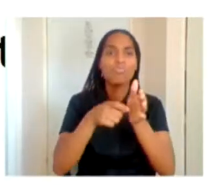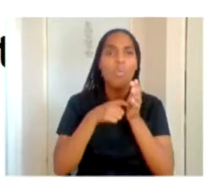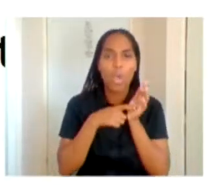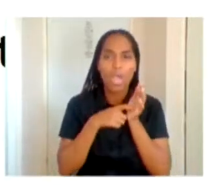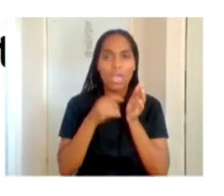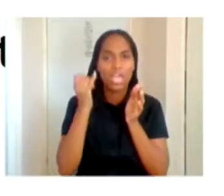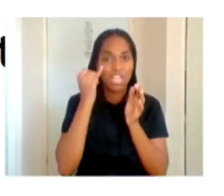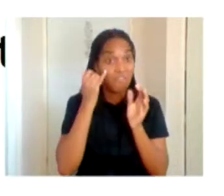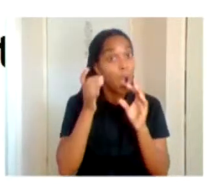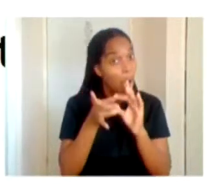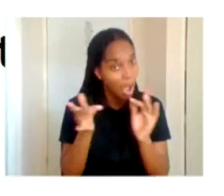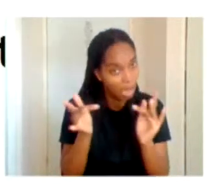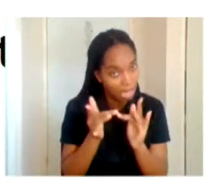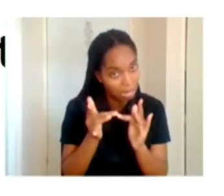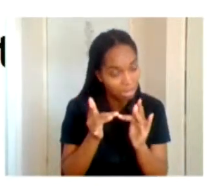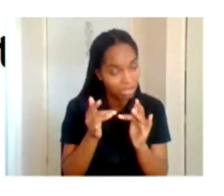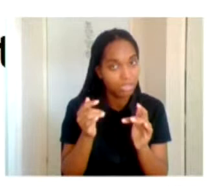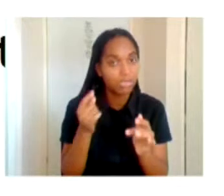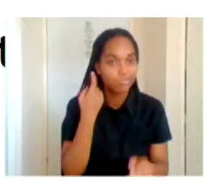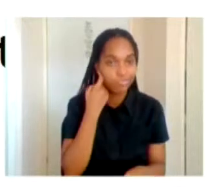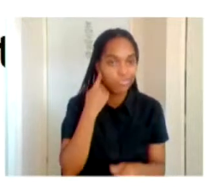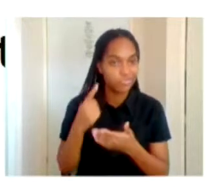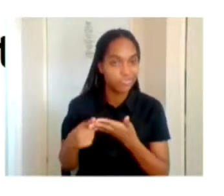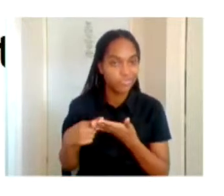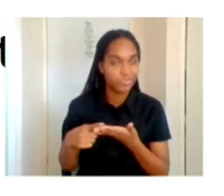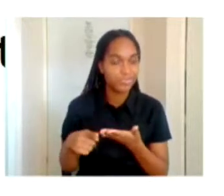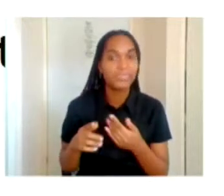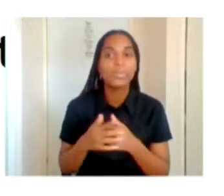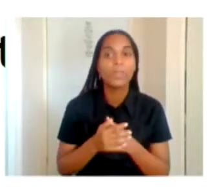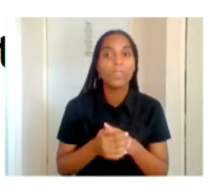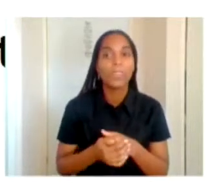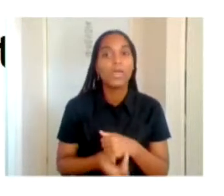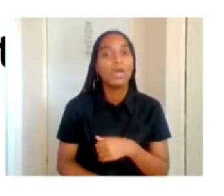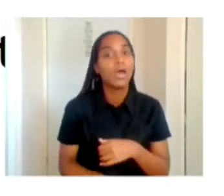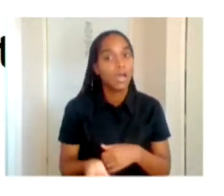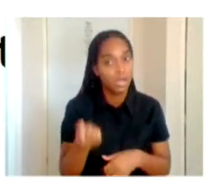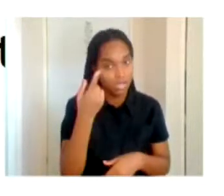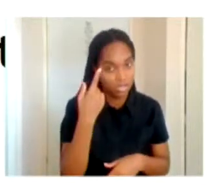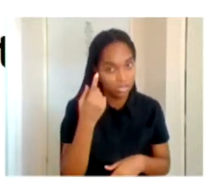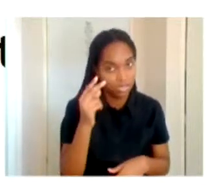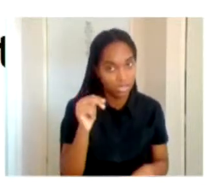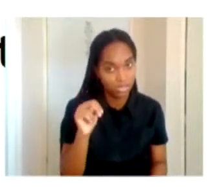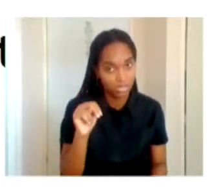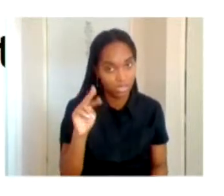of course, previous discussion. Notwithstanding, the NRT